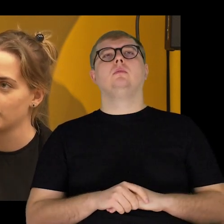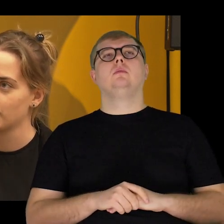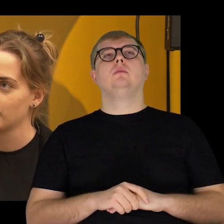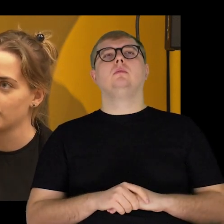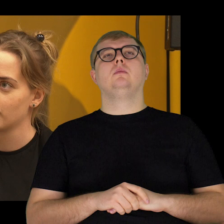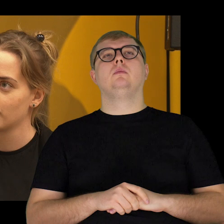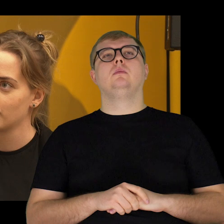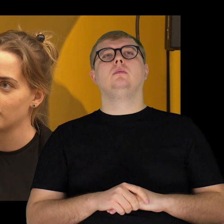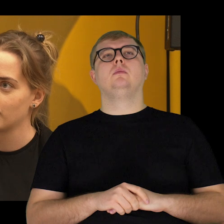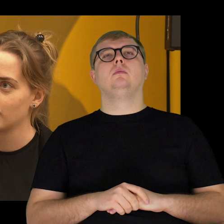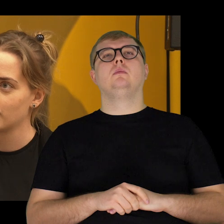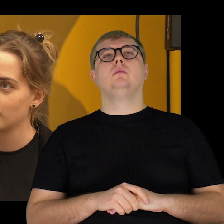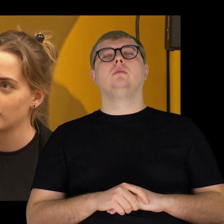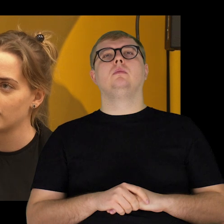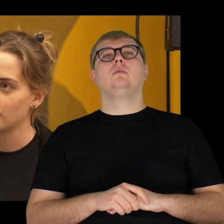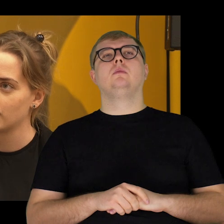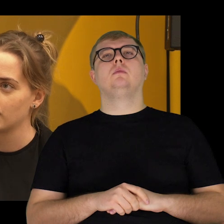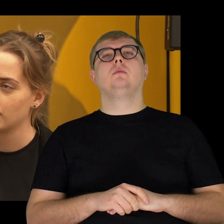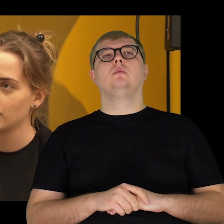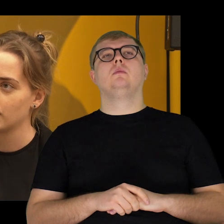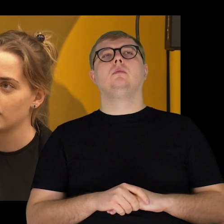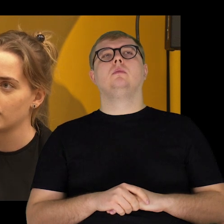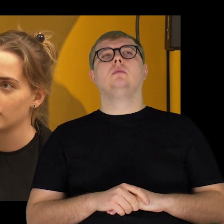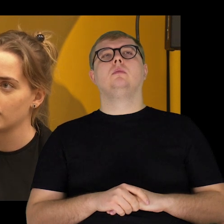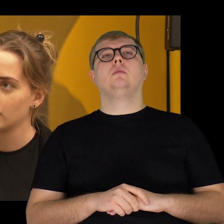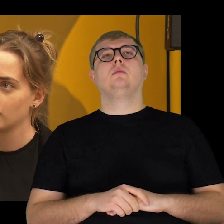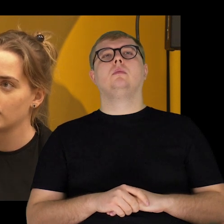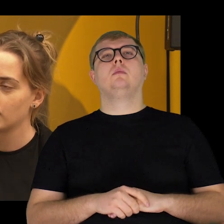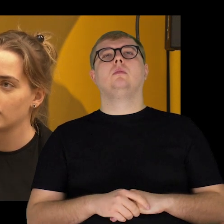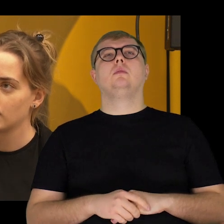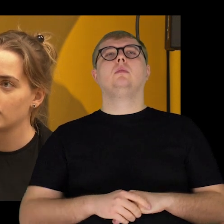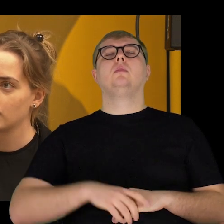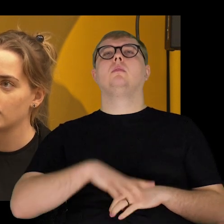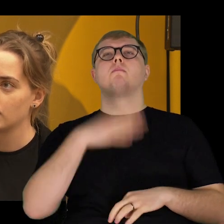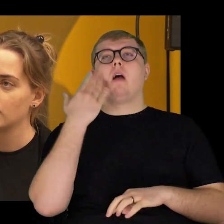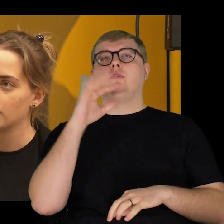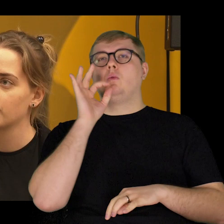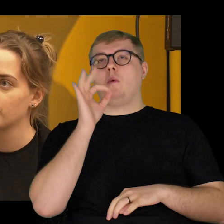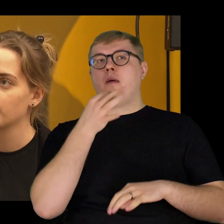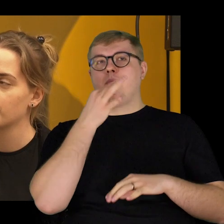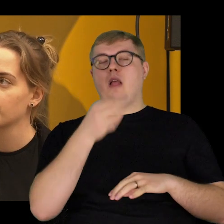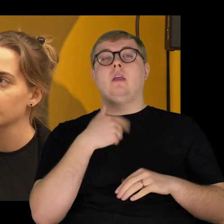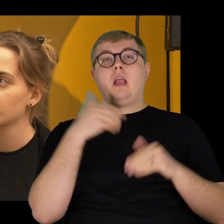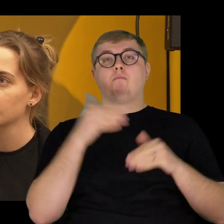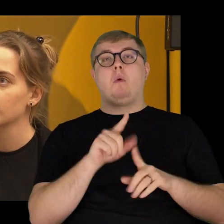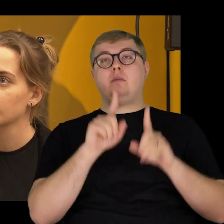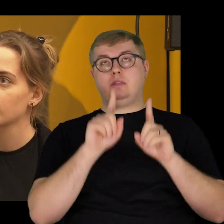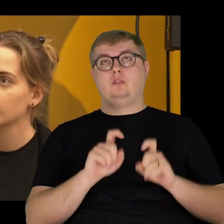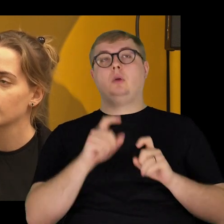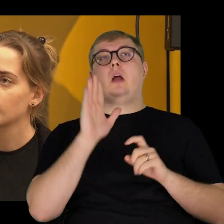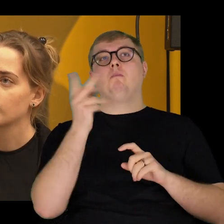I mean, that's a very good question. I have to say, I mean, if I may begin, and then guys, you can jump in. But I